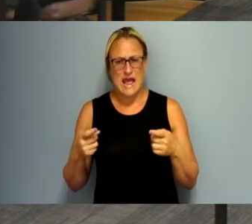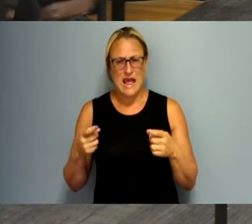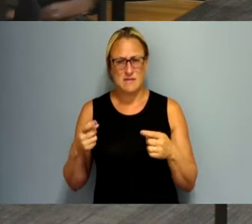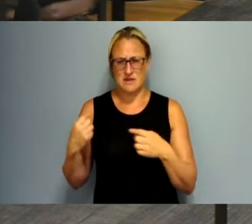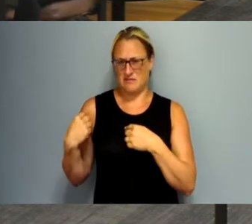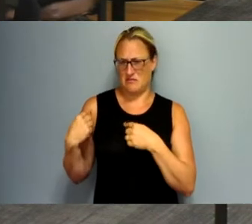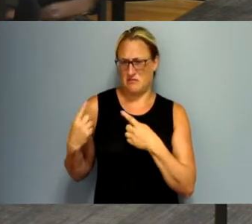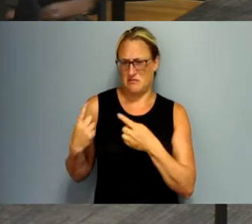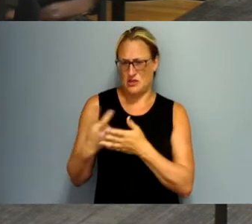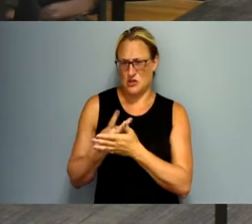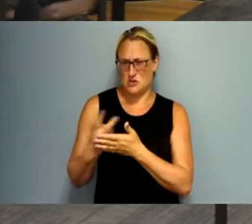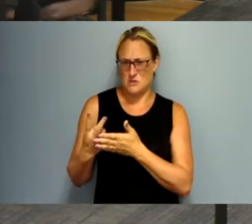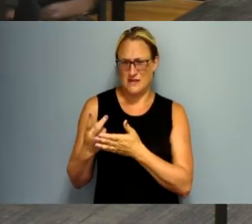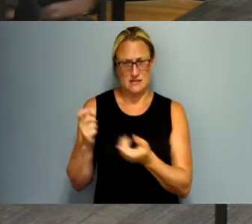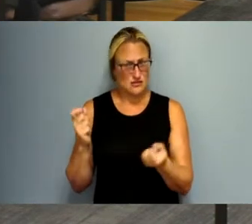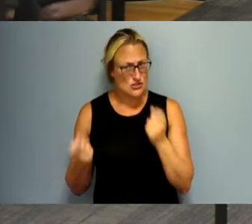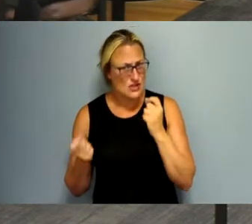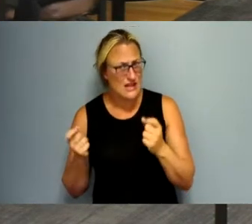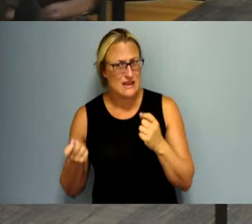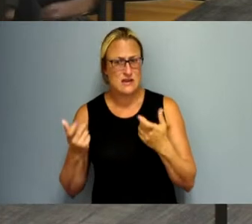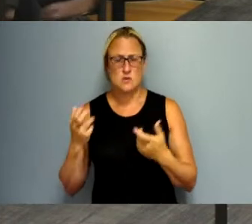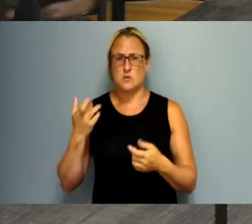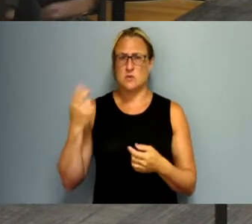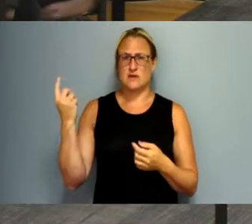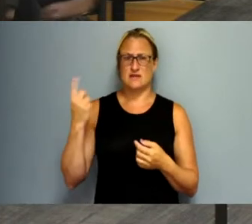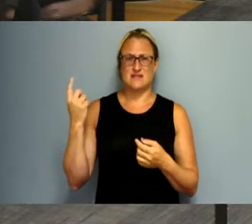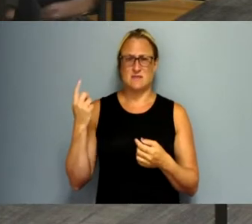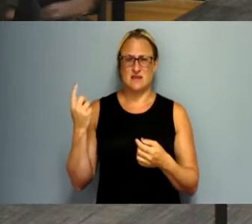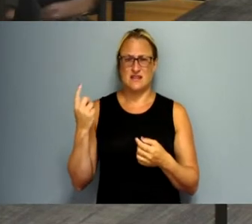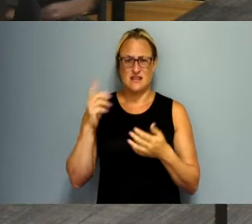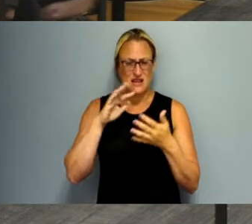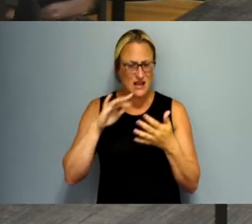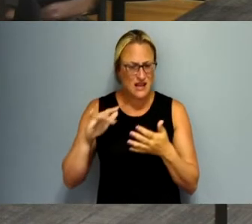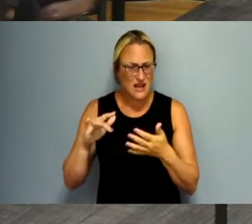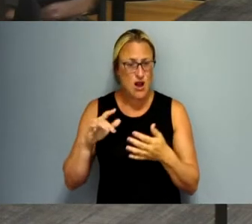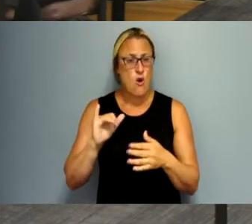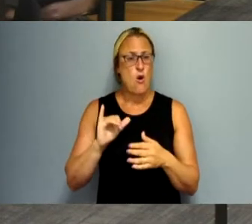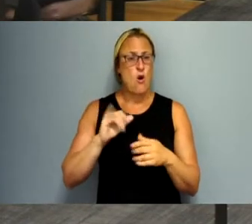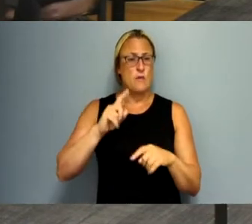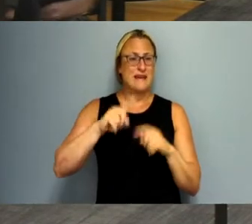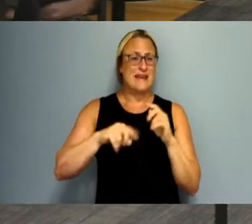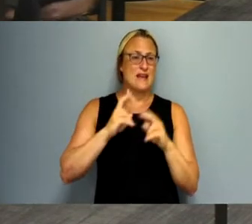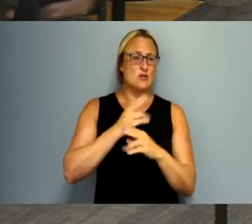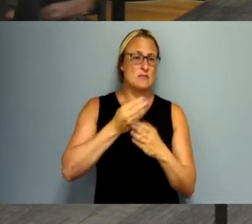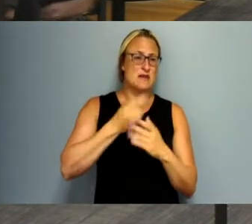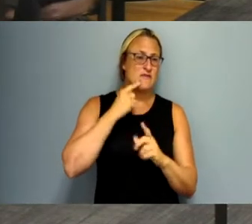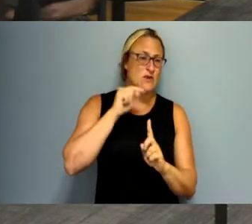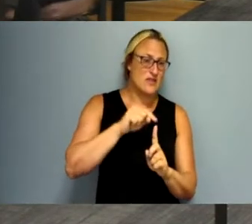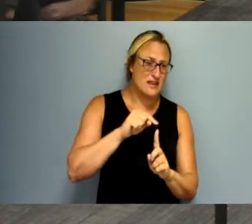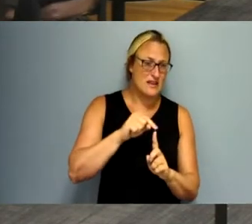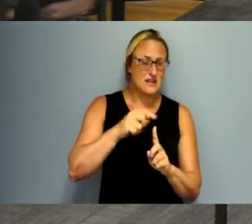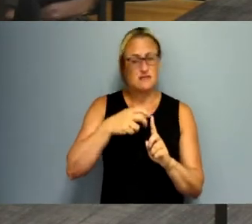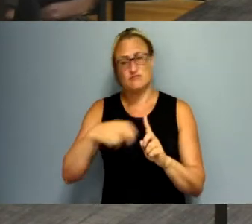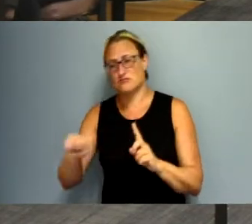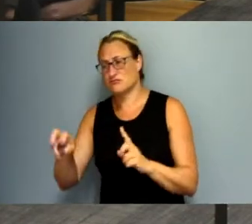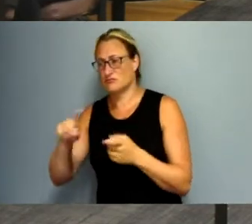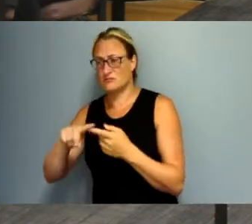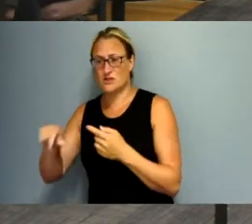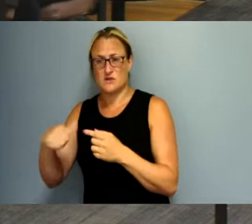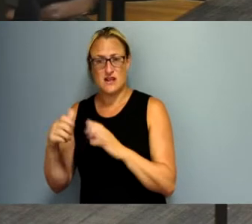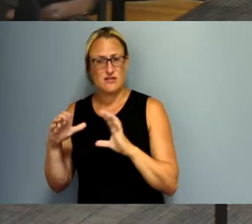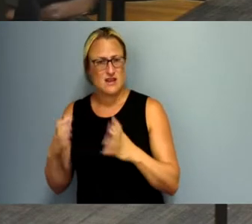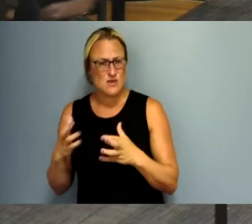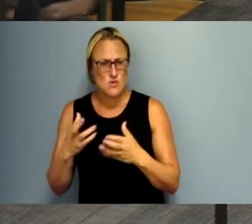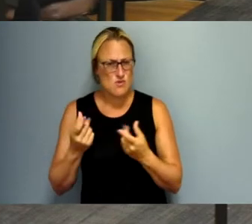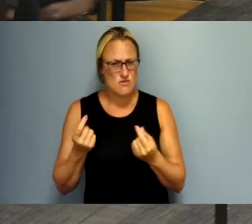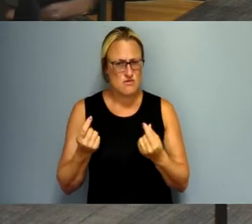2 weeks? Did someone determine, oh, we couldn't use the money for this category, so therefore we'll use it